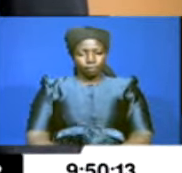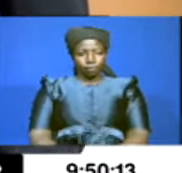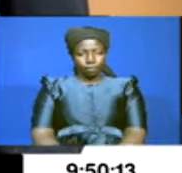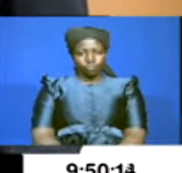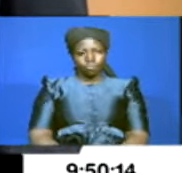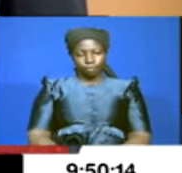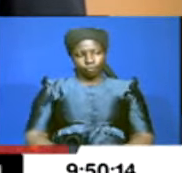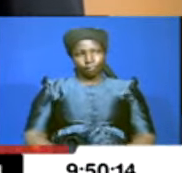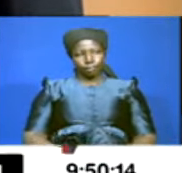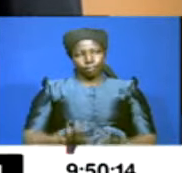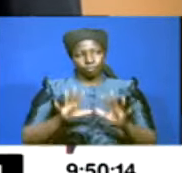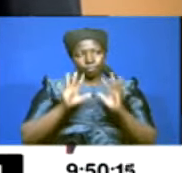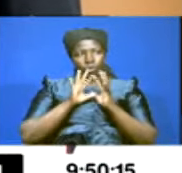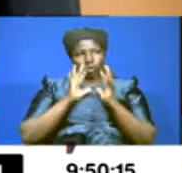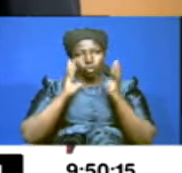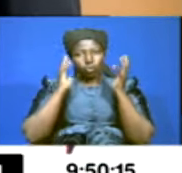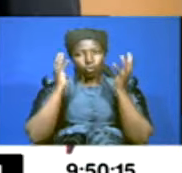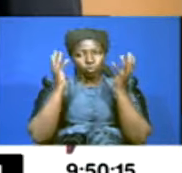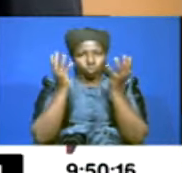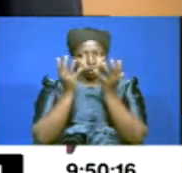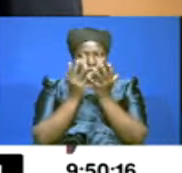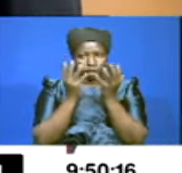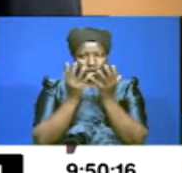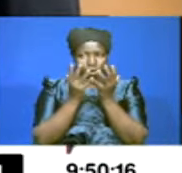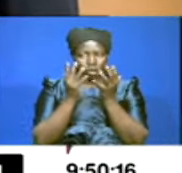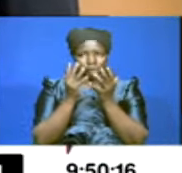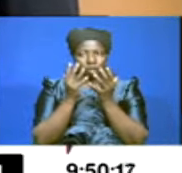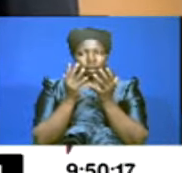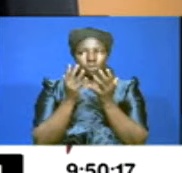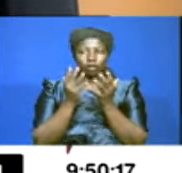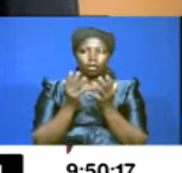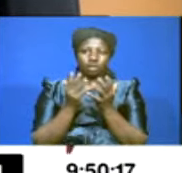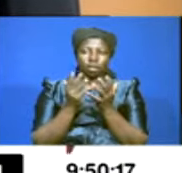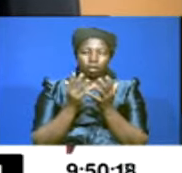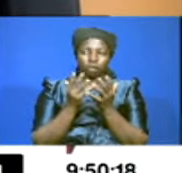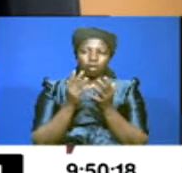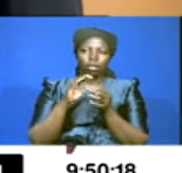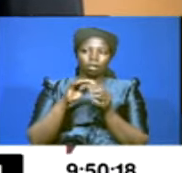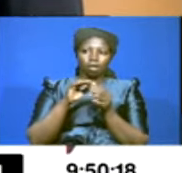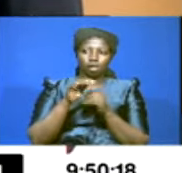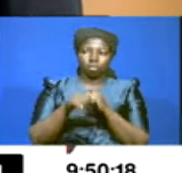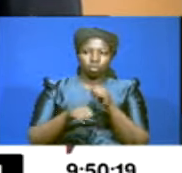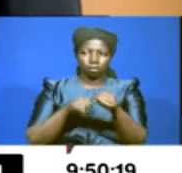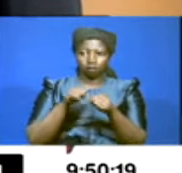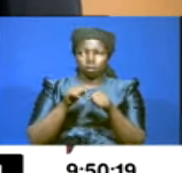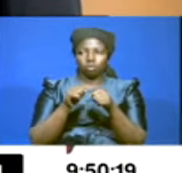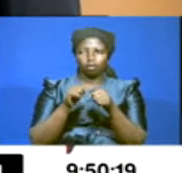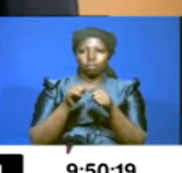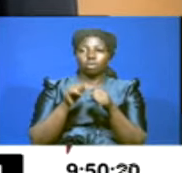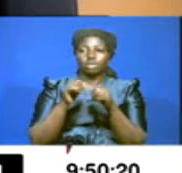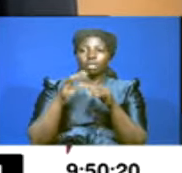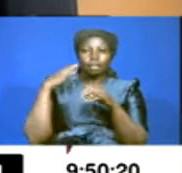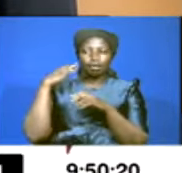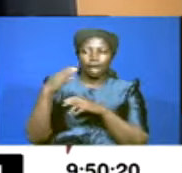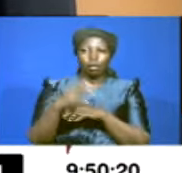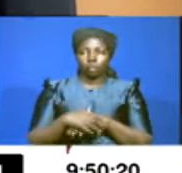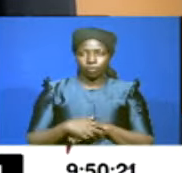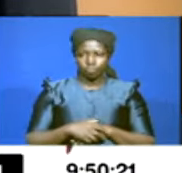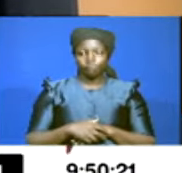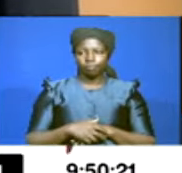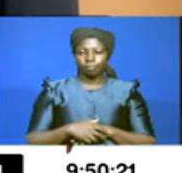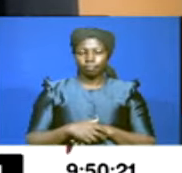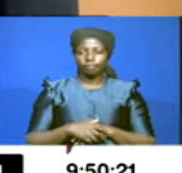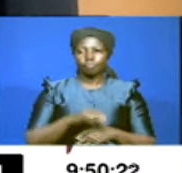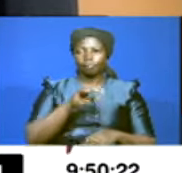World Mountain and Trail Running Champion Patrick Kipngeno and silver medalist Philemon